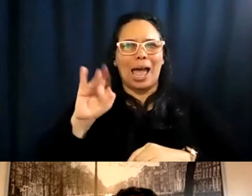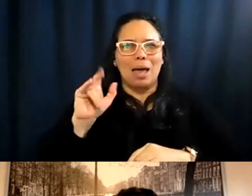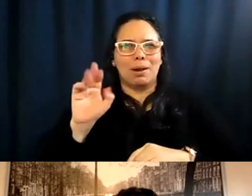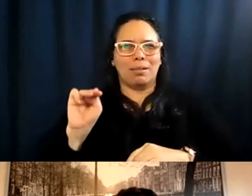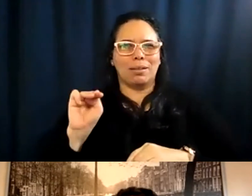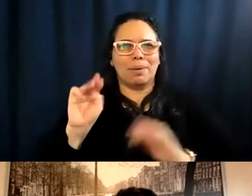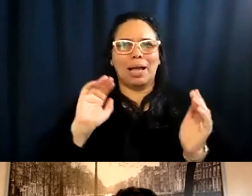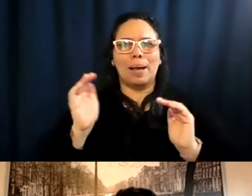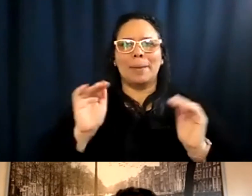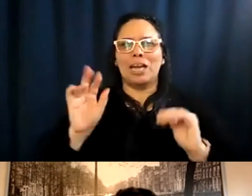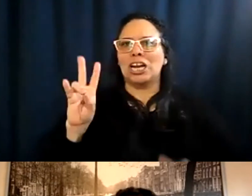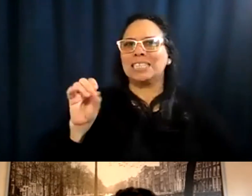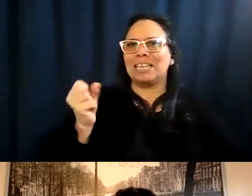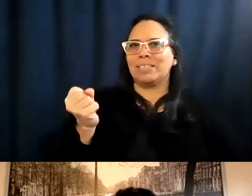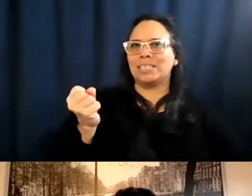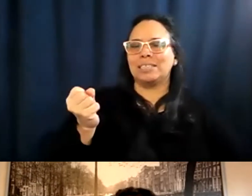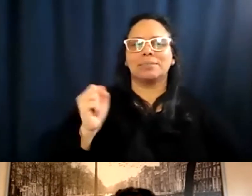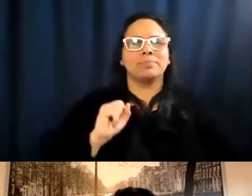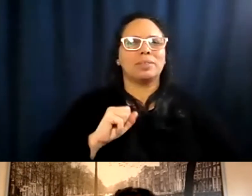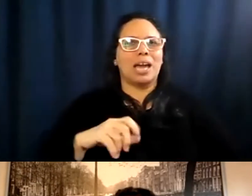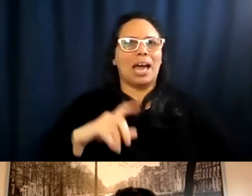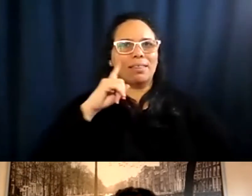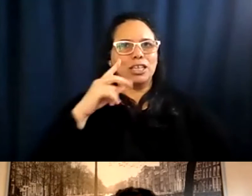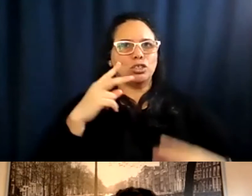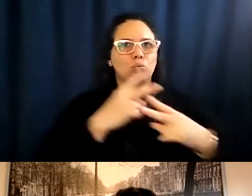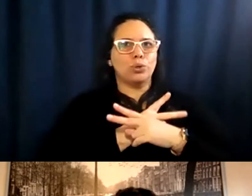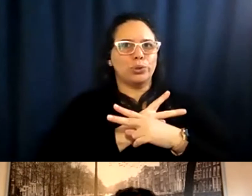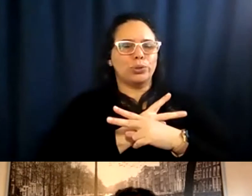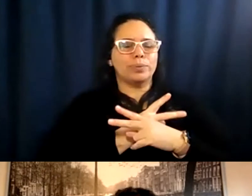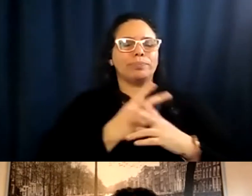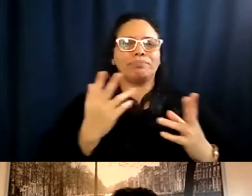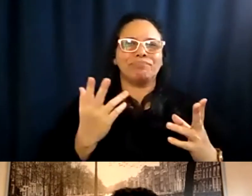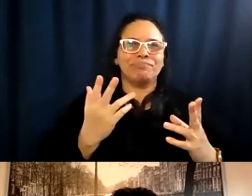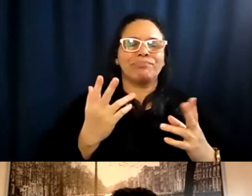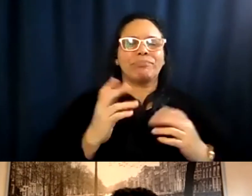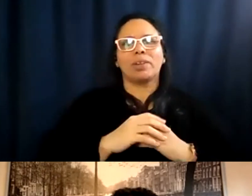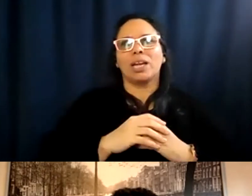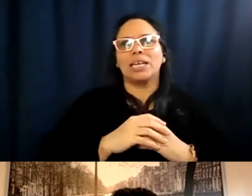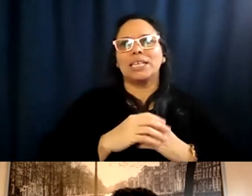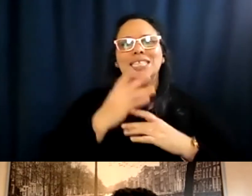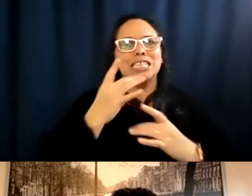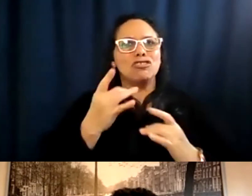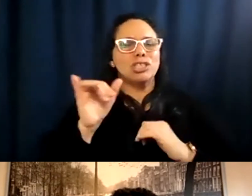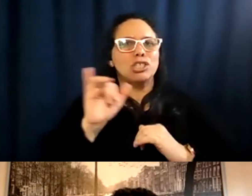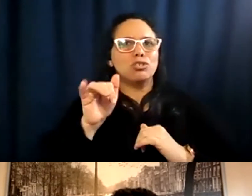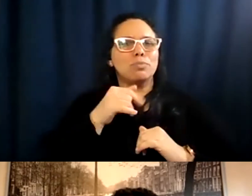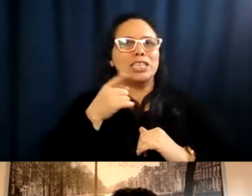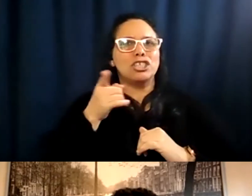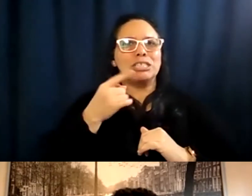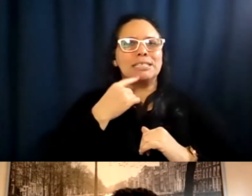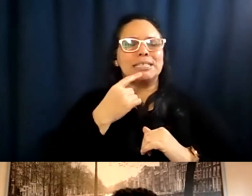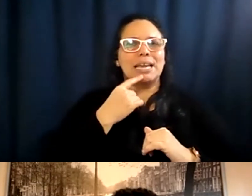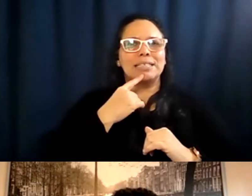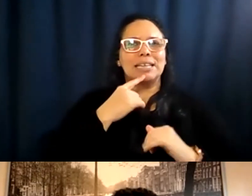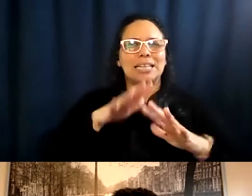the 70s to now. Like, I definitely think it's worse. It's worse, but then it's also so interesting too, because she says something about how it's so vast,